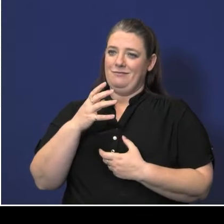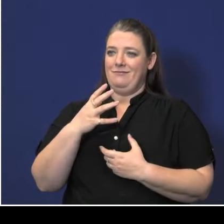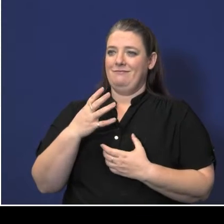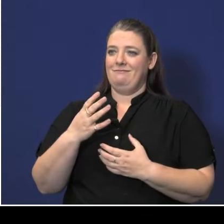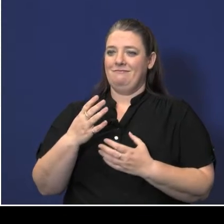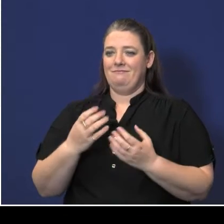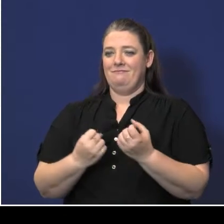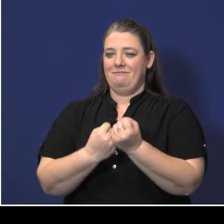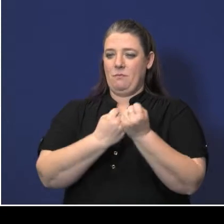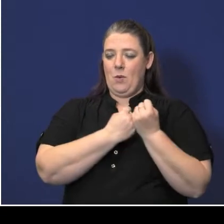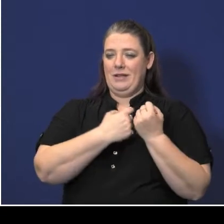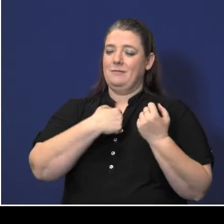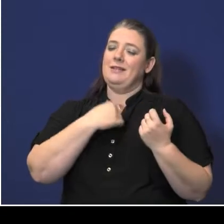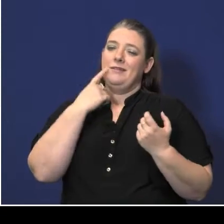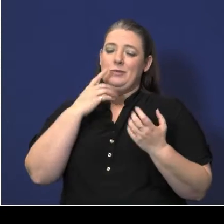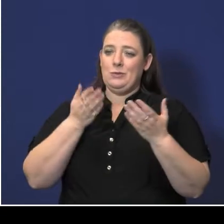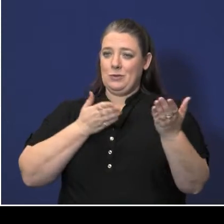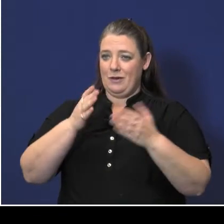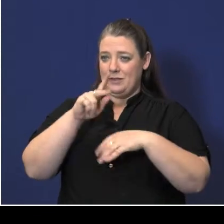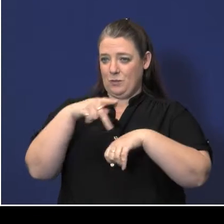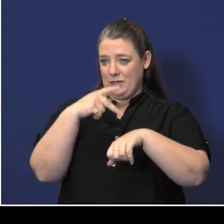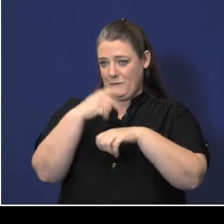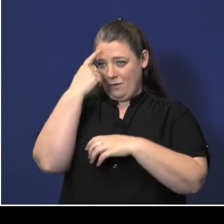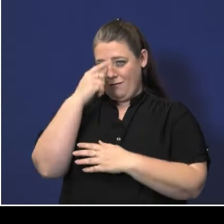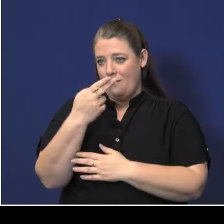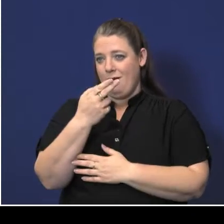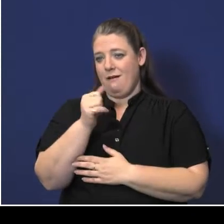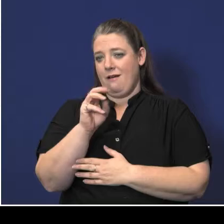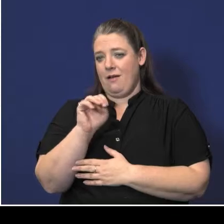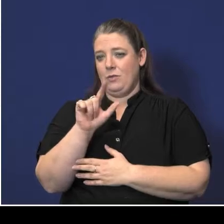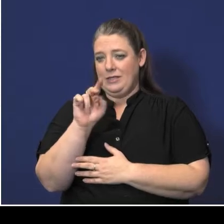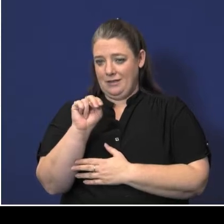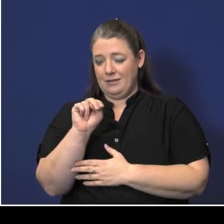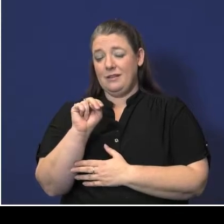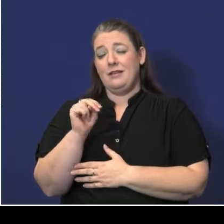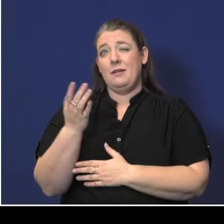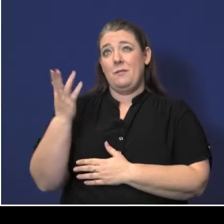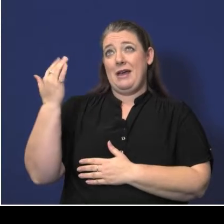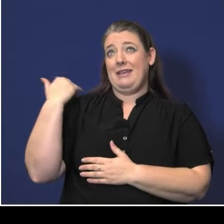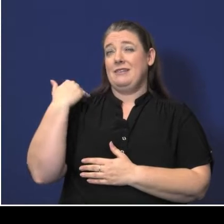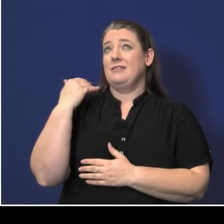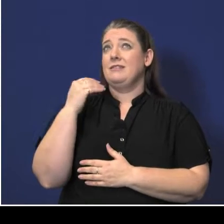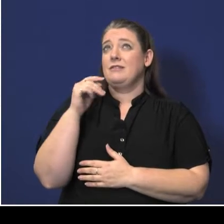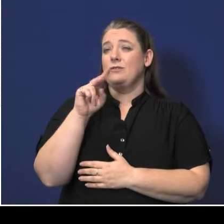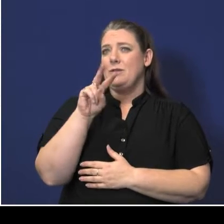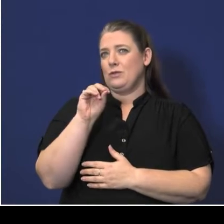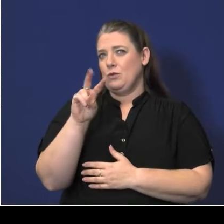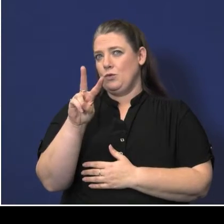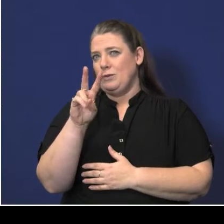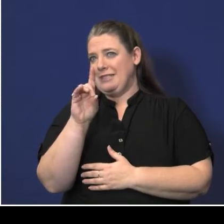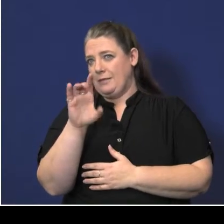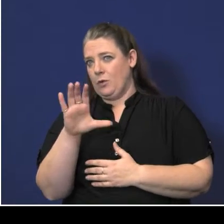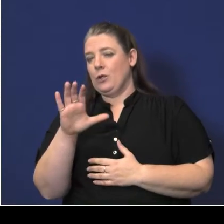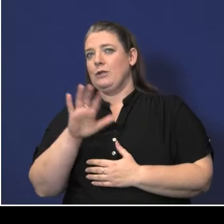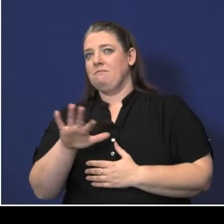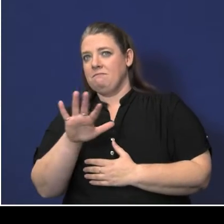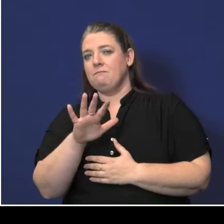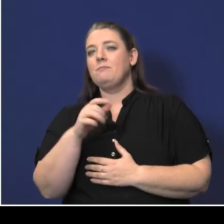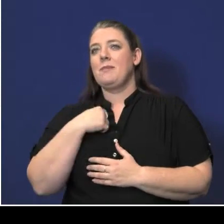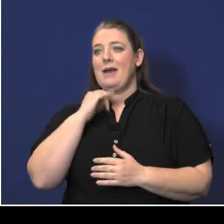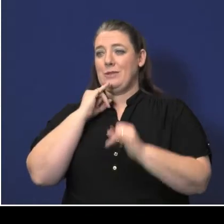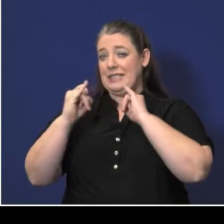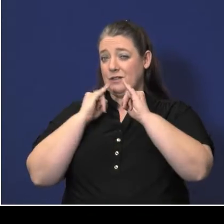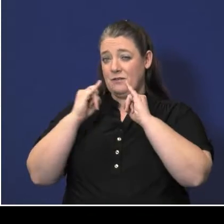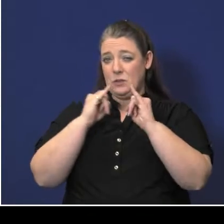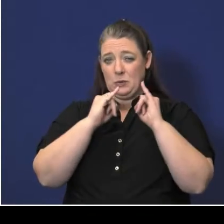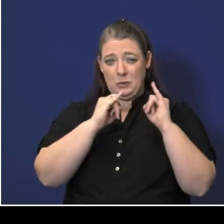to serve as principal at Hamilton Middle School. Back in 2002, December, I was interviewing at